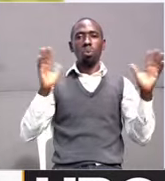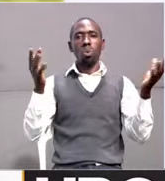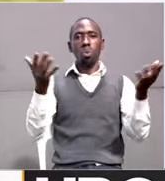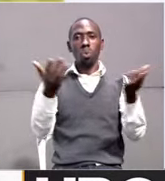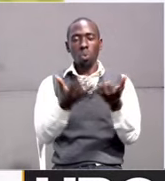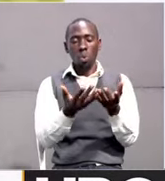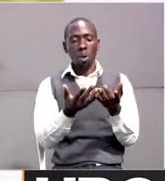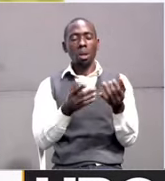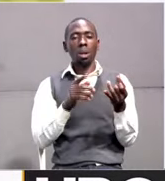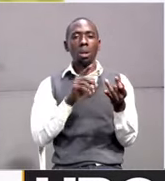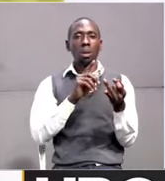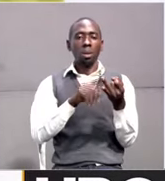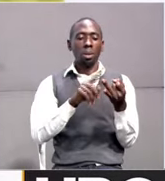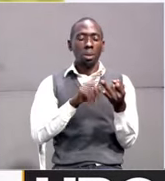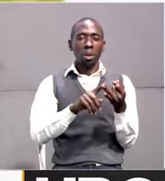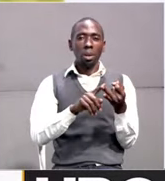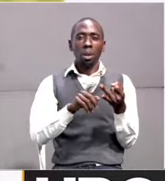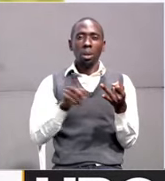introduced